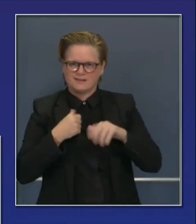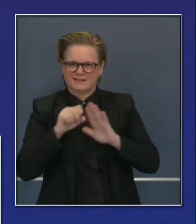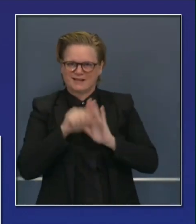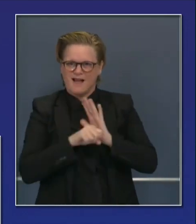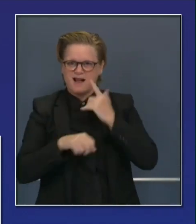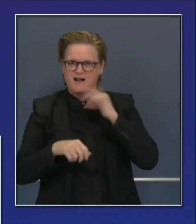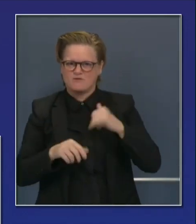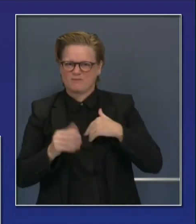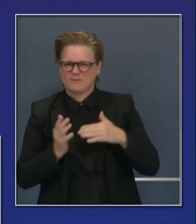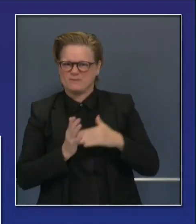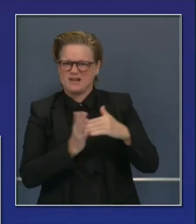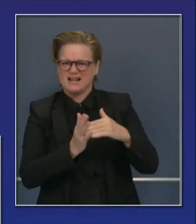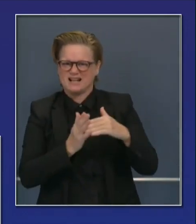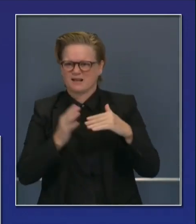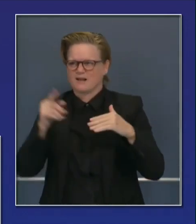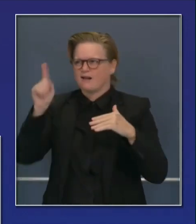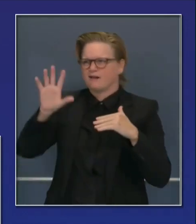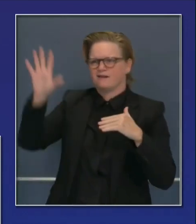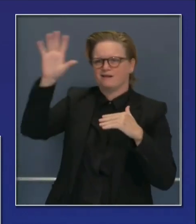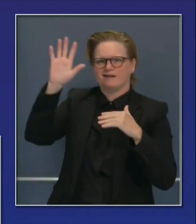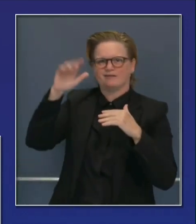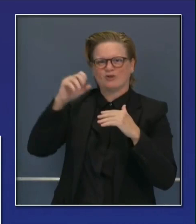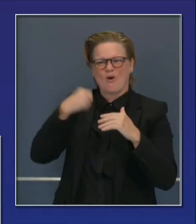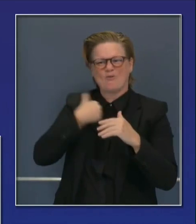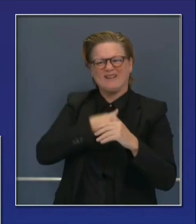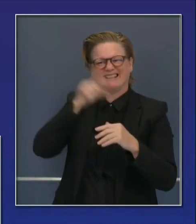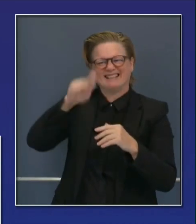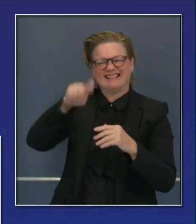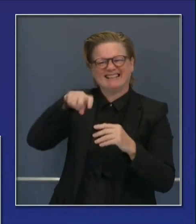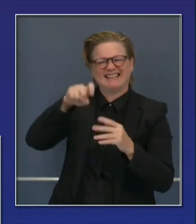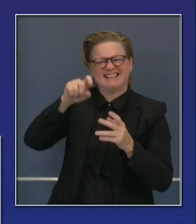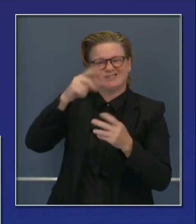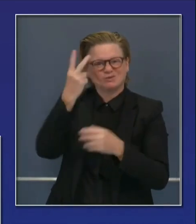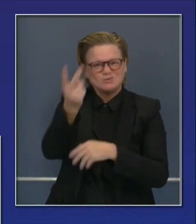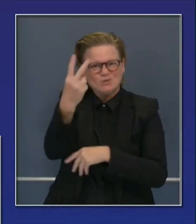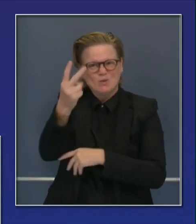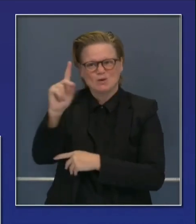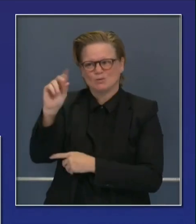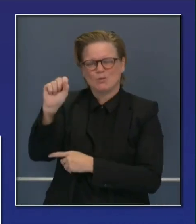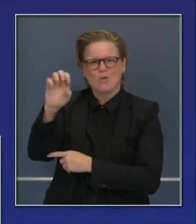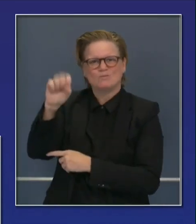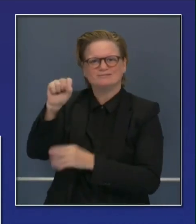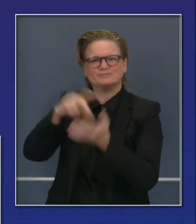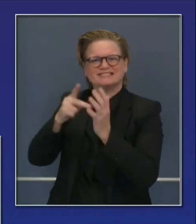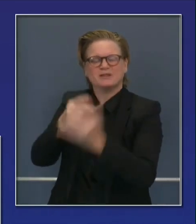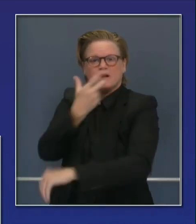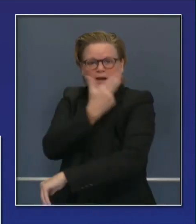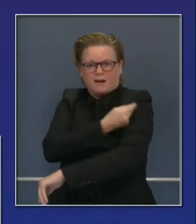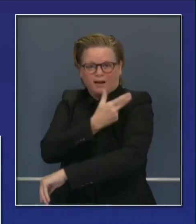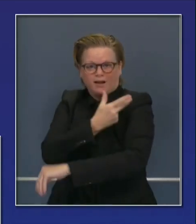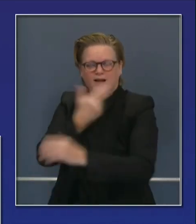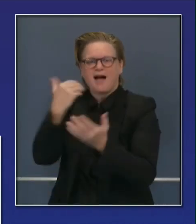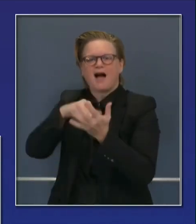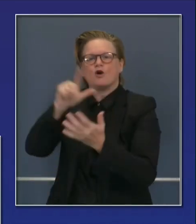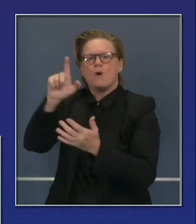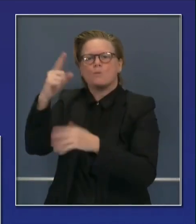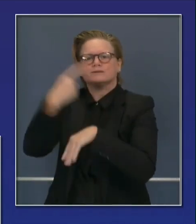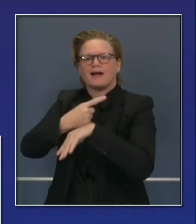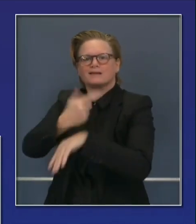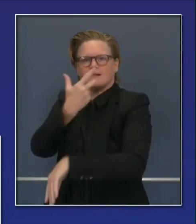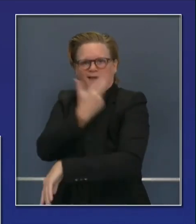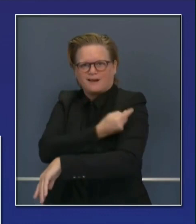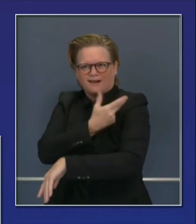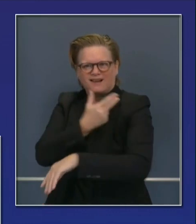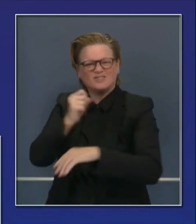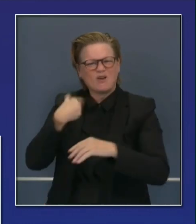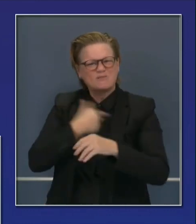it's doses. You need 2 doses. You can cut that in half in terms of the total number of people that actually will be fully vaccinated.